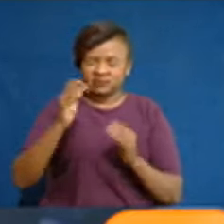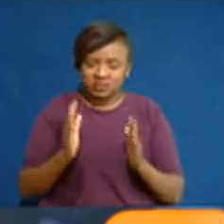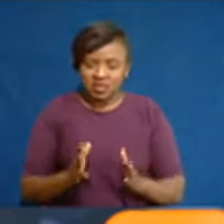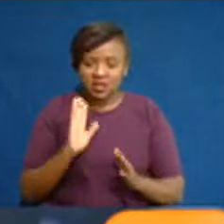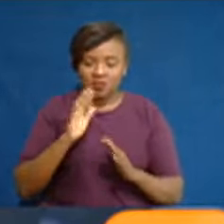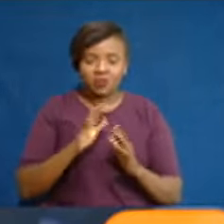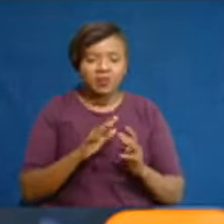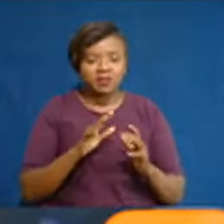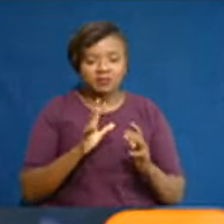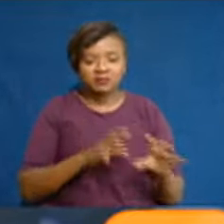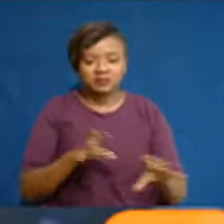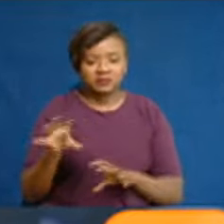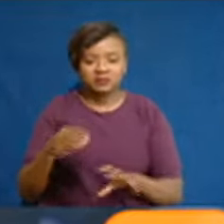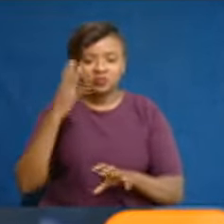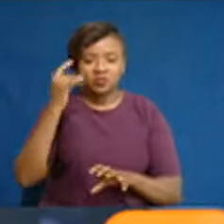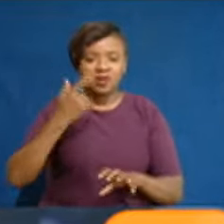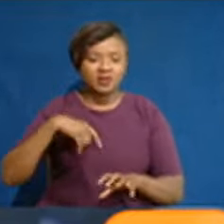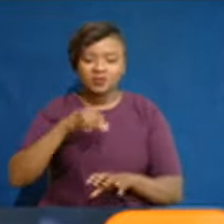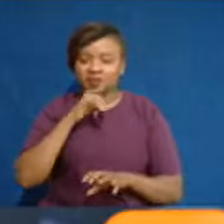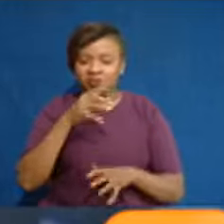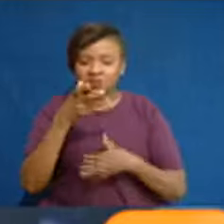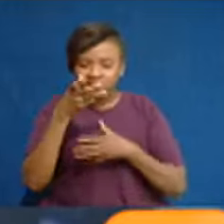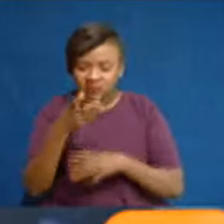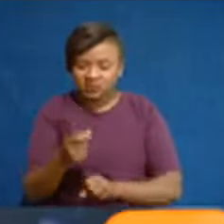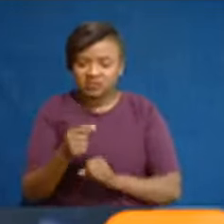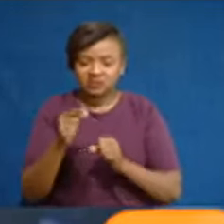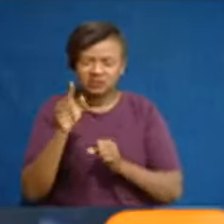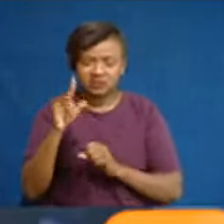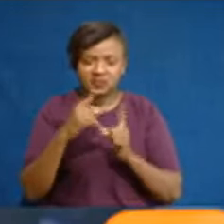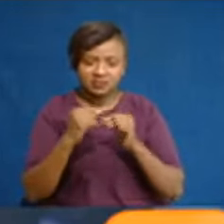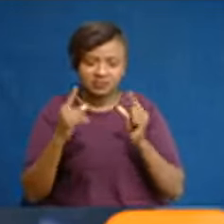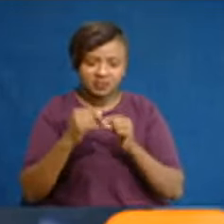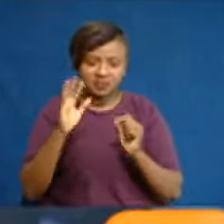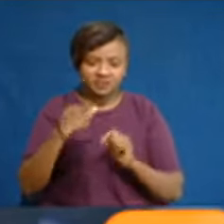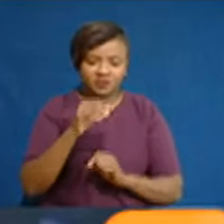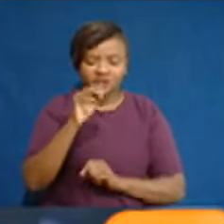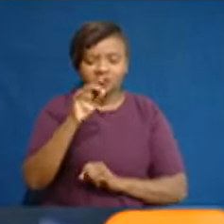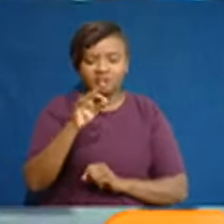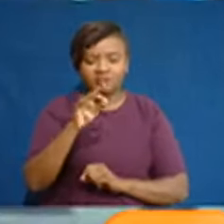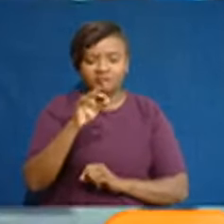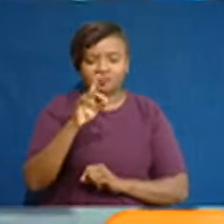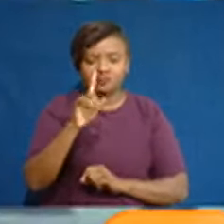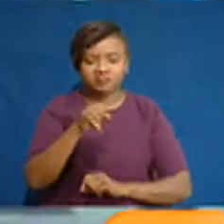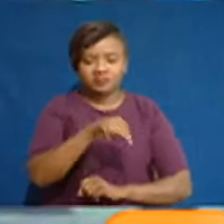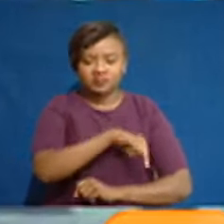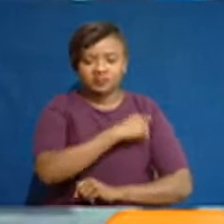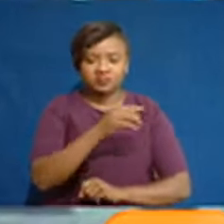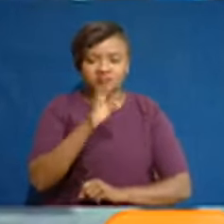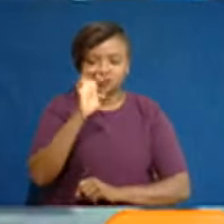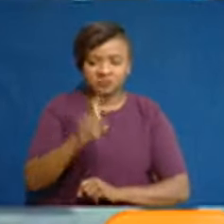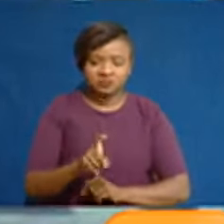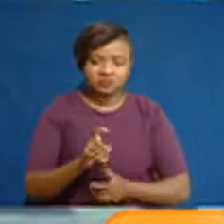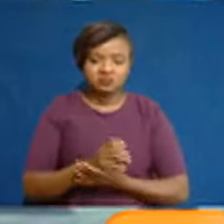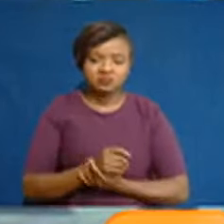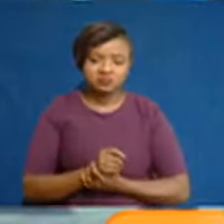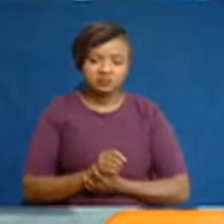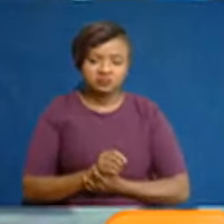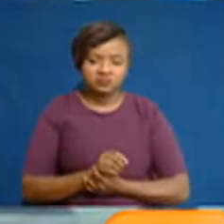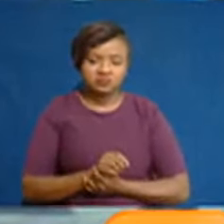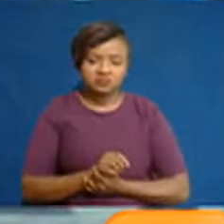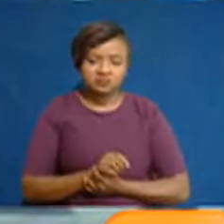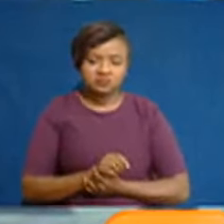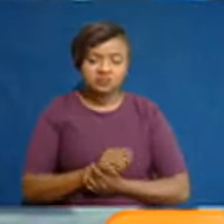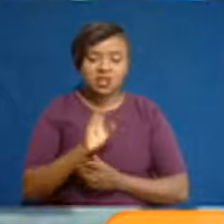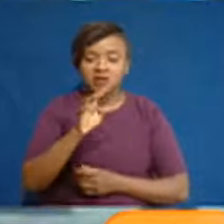the word of the chief executive of the country. Mm-hmm. Irungu, I was listening to President William Ruto during a